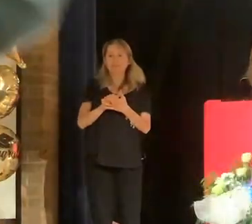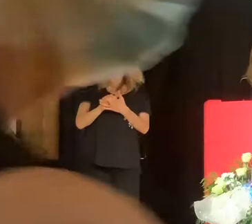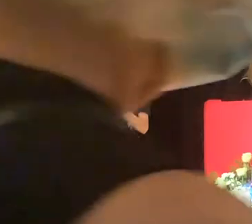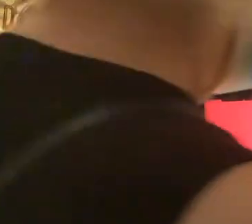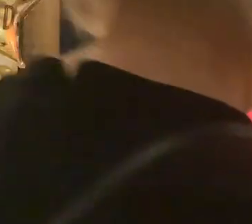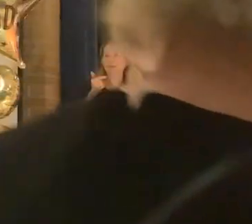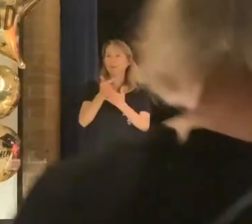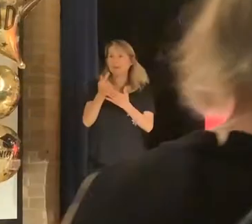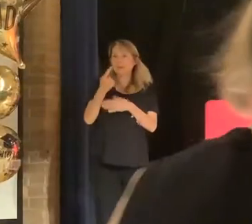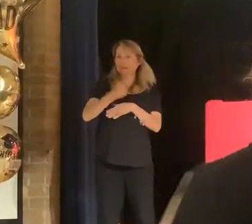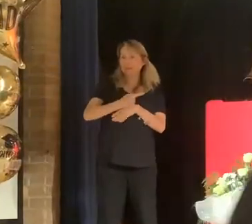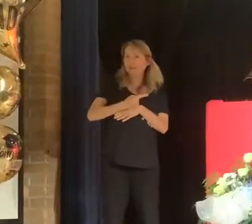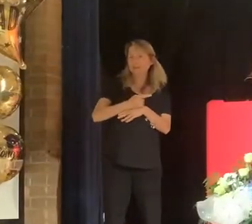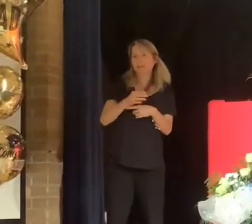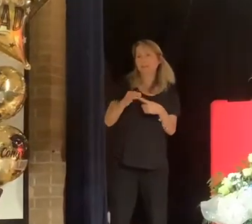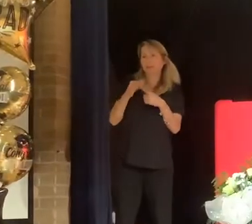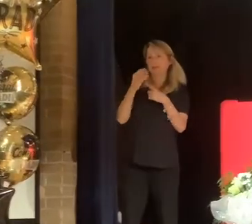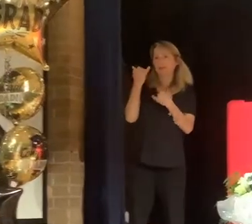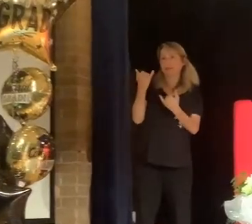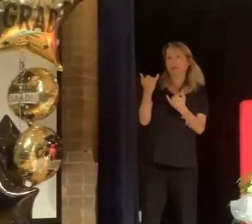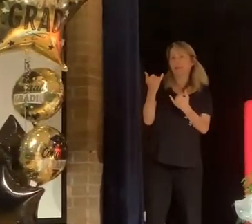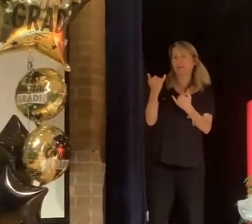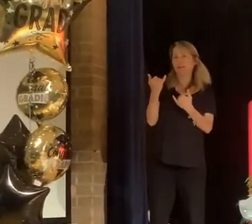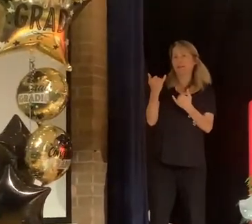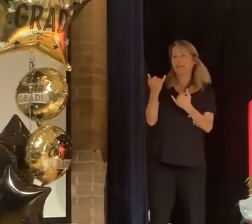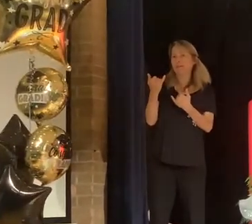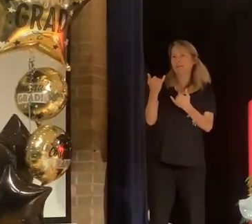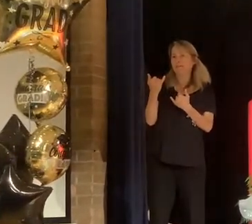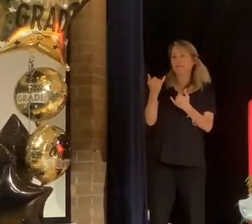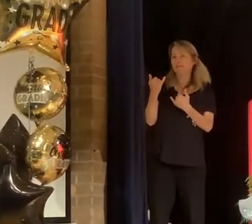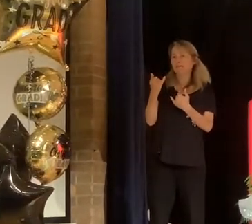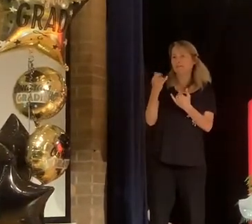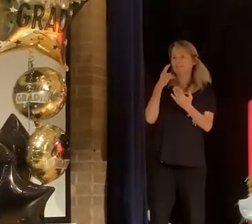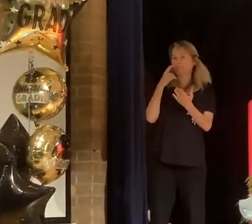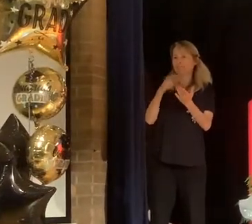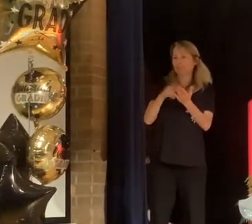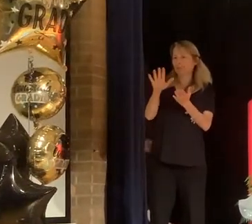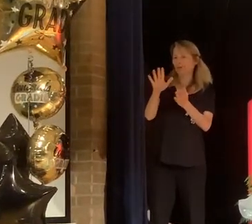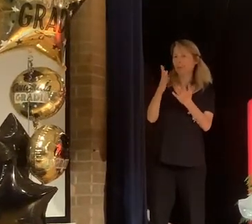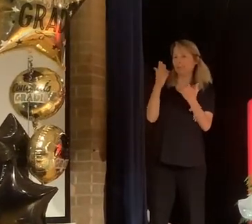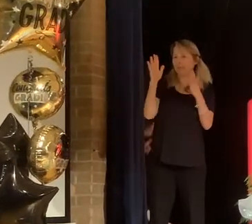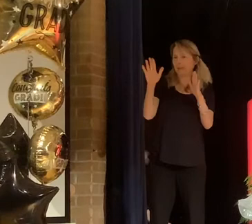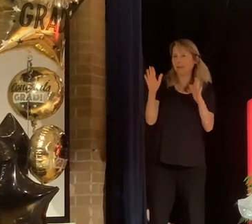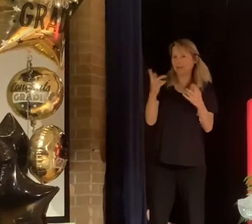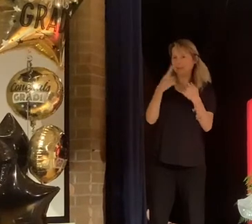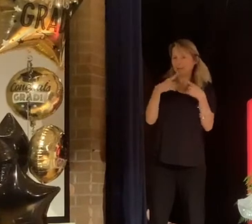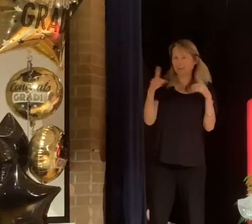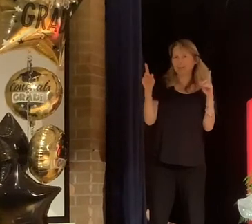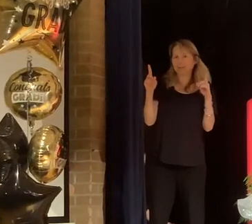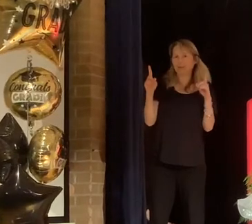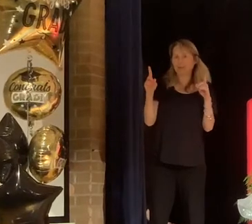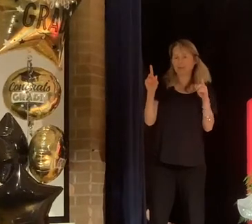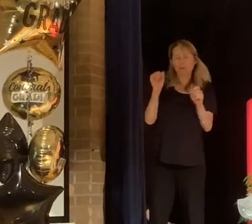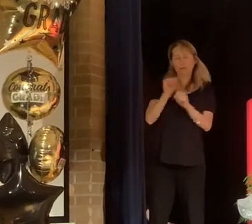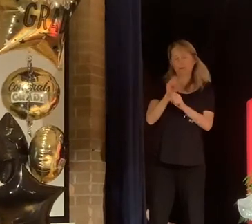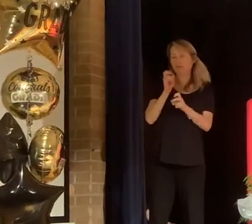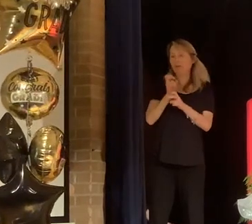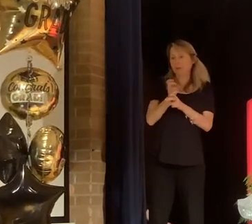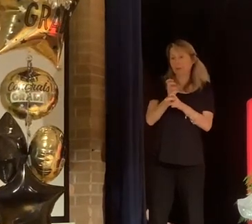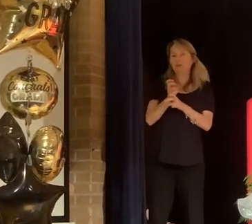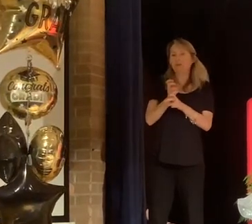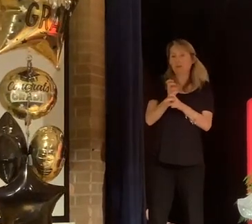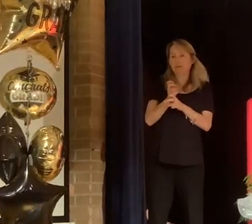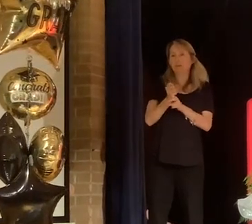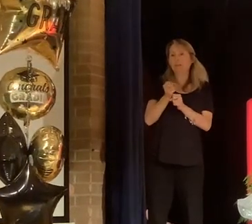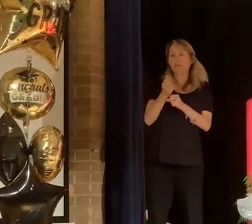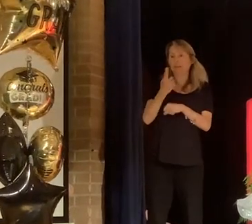Graduation day is a special day to mark tremendous accomplishment. You could not have come to this day without a lot of hard work. There have been many